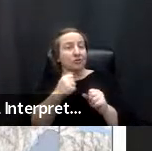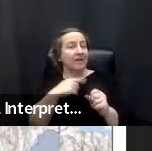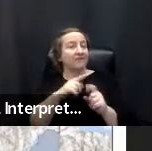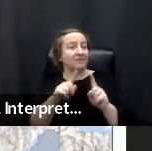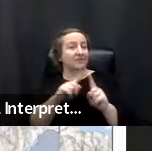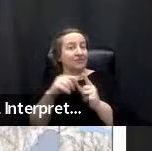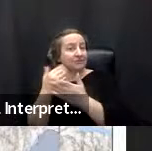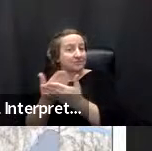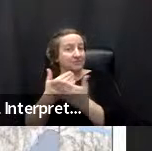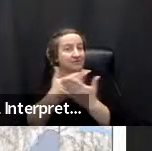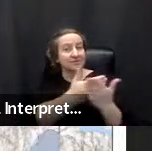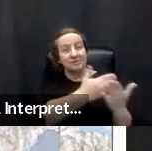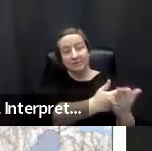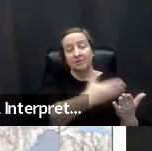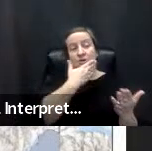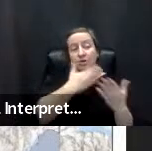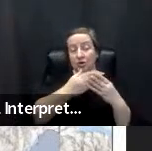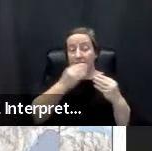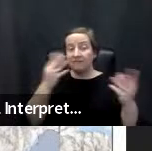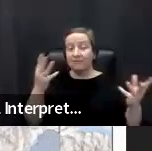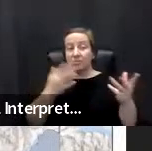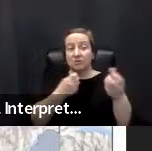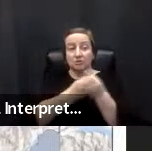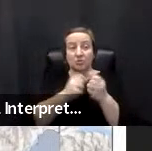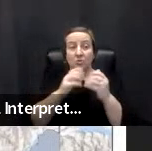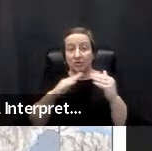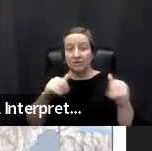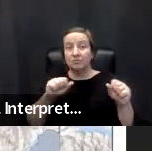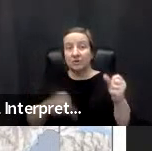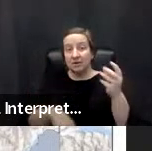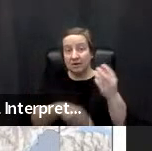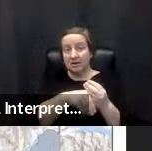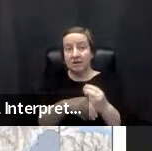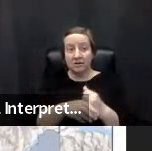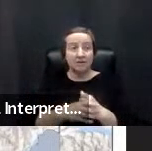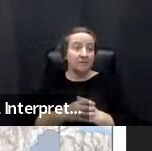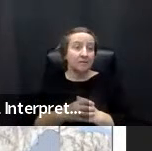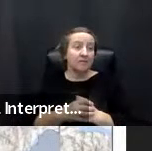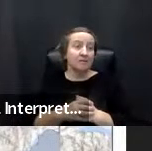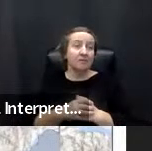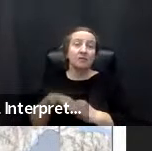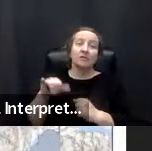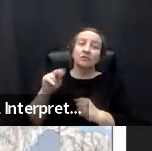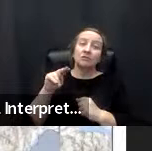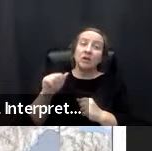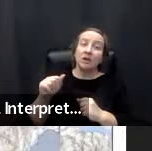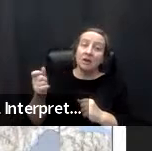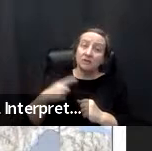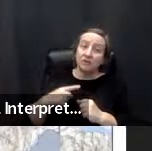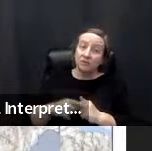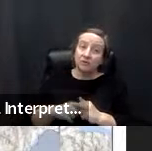but that's, you know, good information to support the system. So we can add that. So Jen has a question.